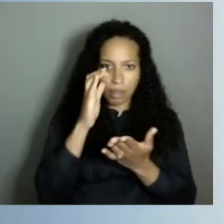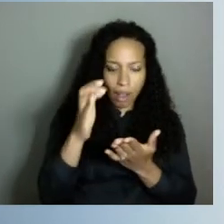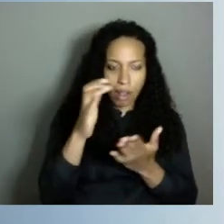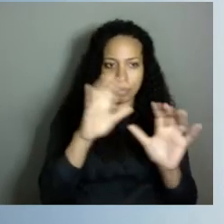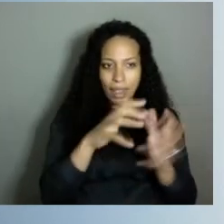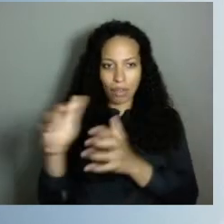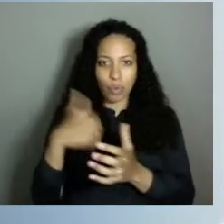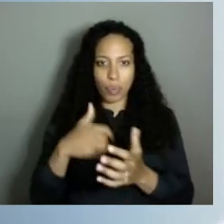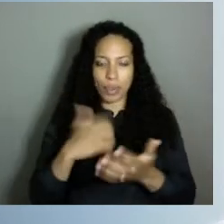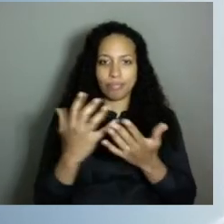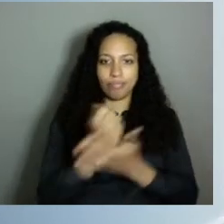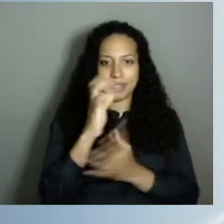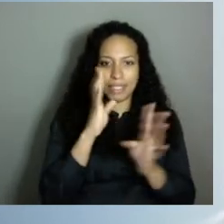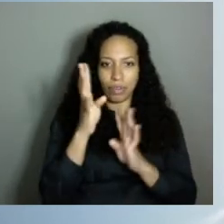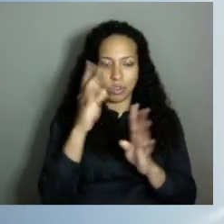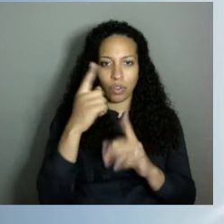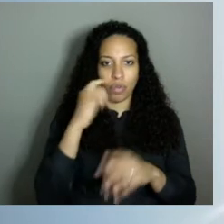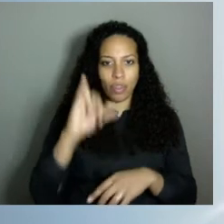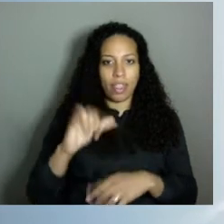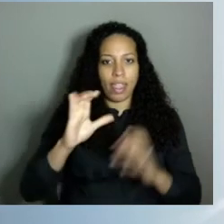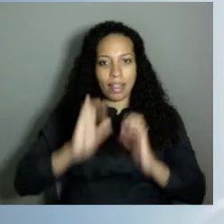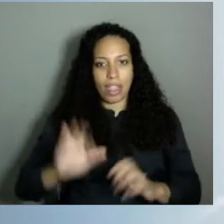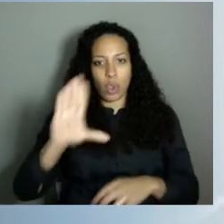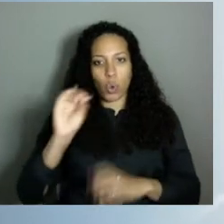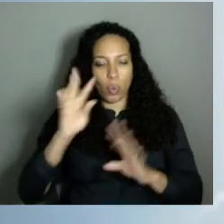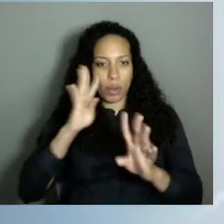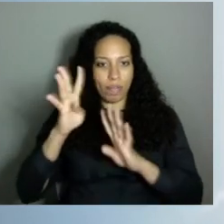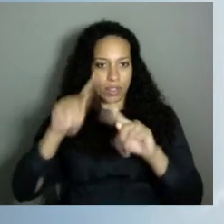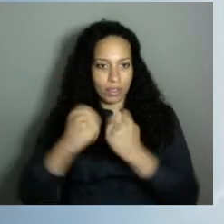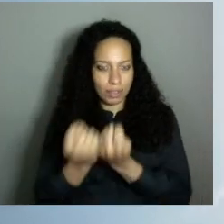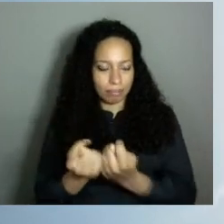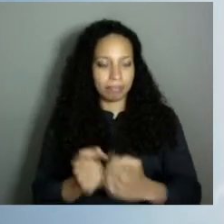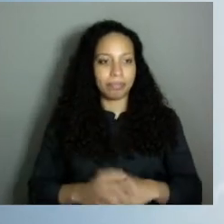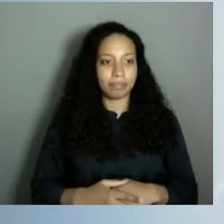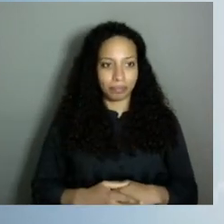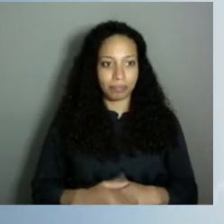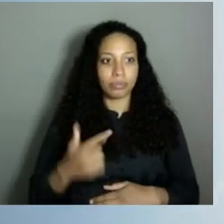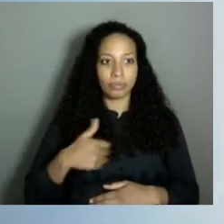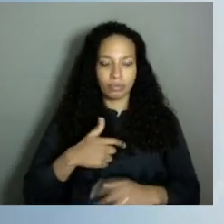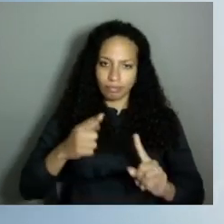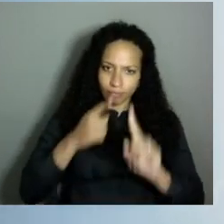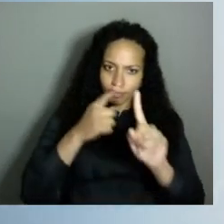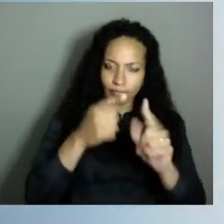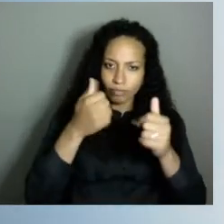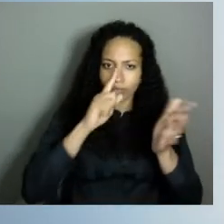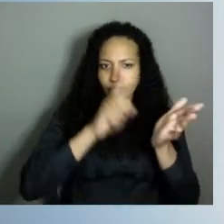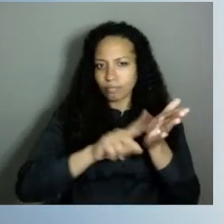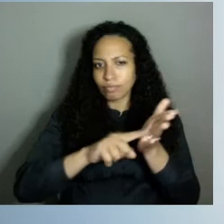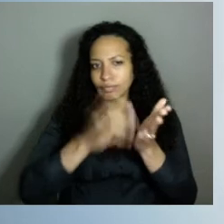of this particular client co-innovation lab team. As you can see, we've striven to explore a wide array of customer-facing